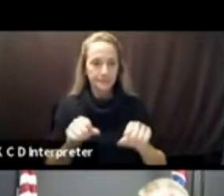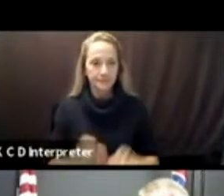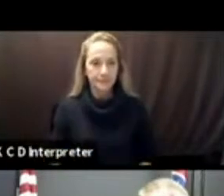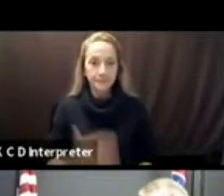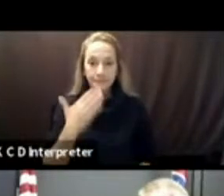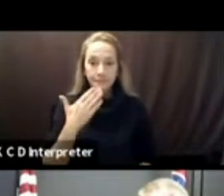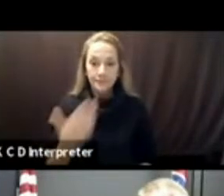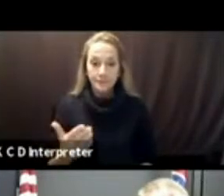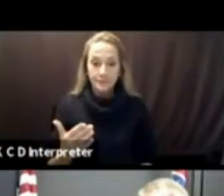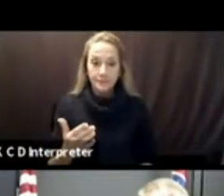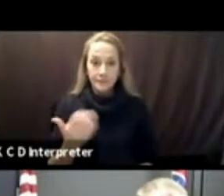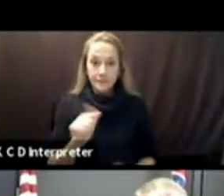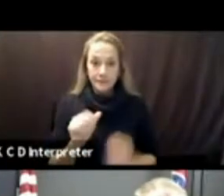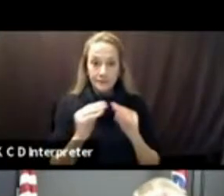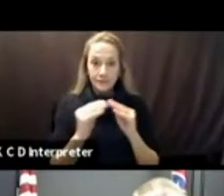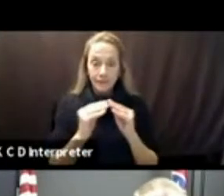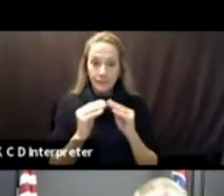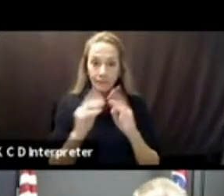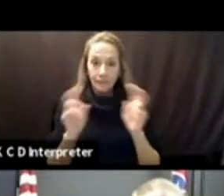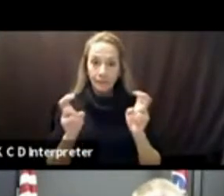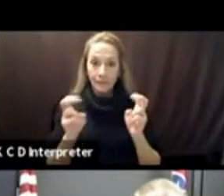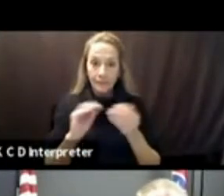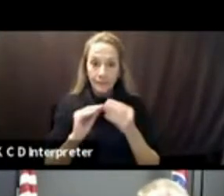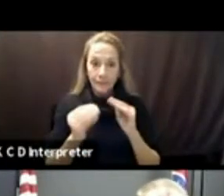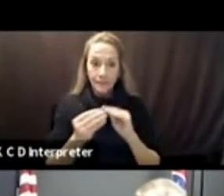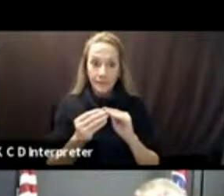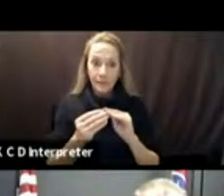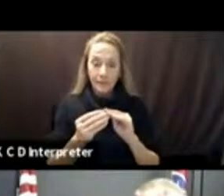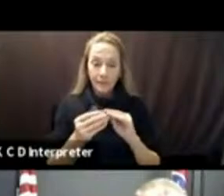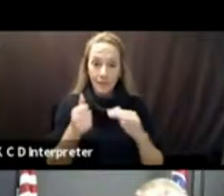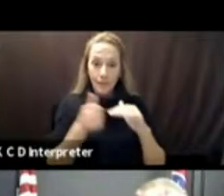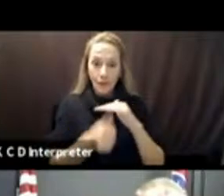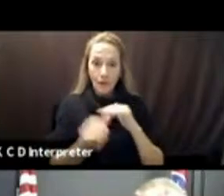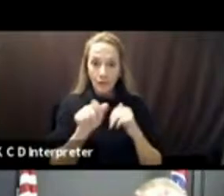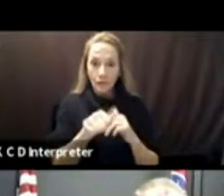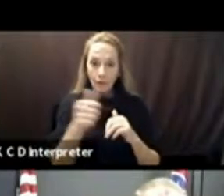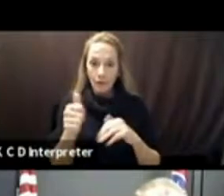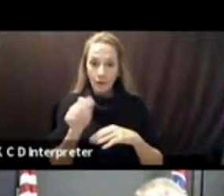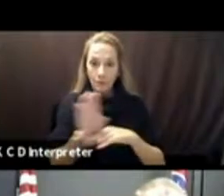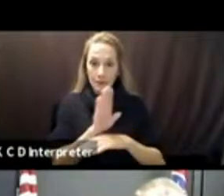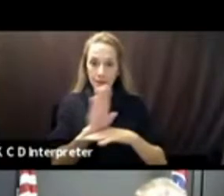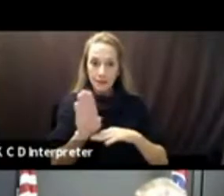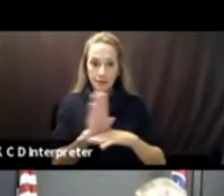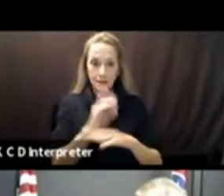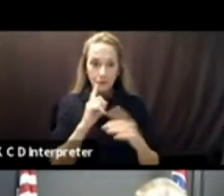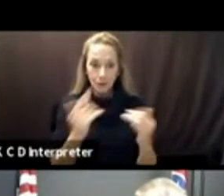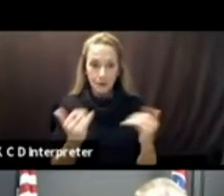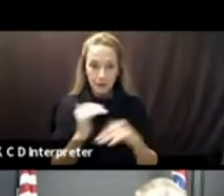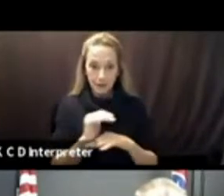Is there any other item of business under other business to come before our board this evening?